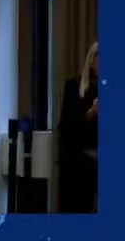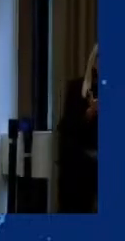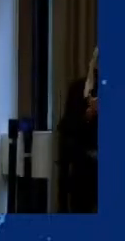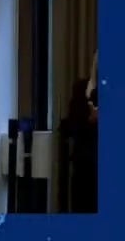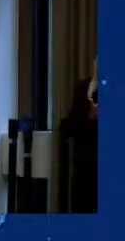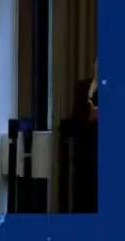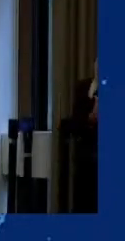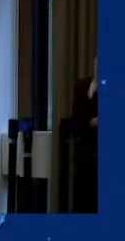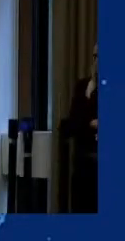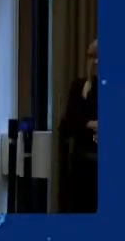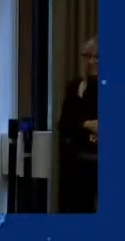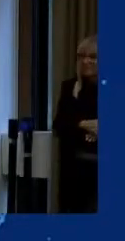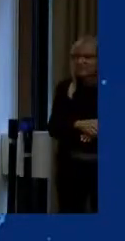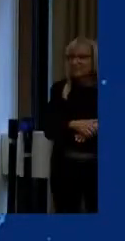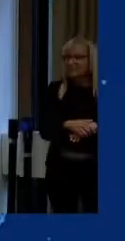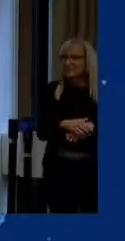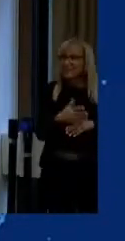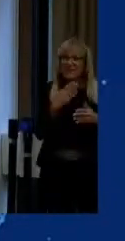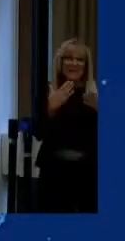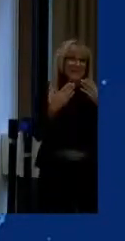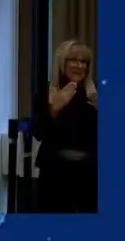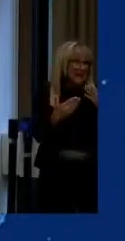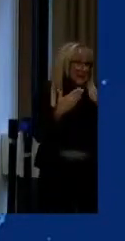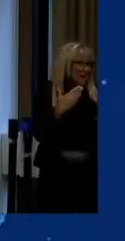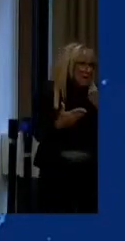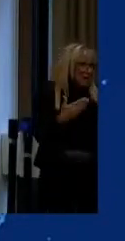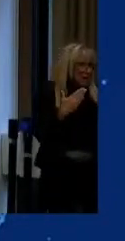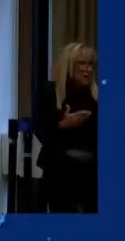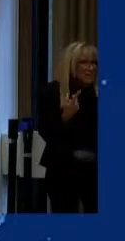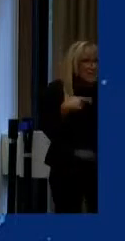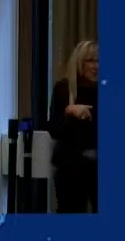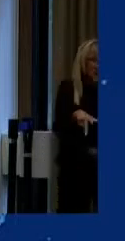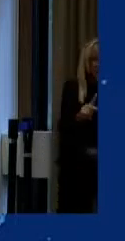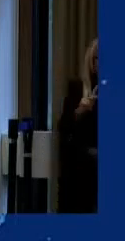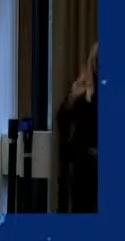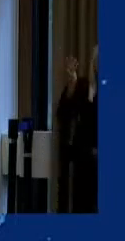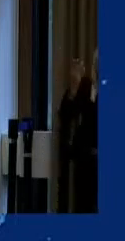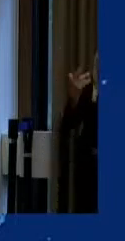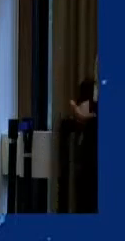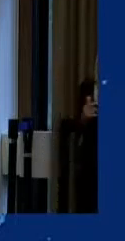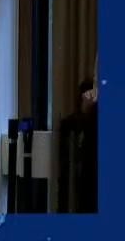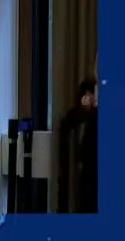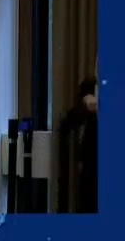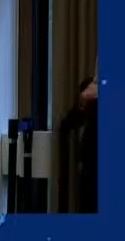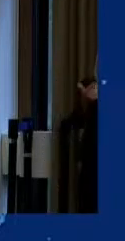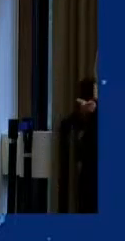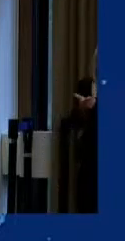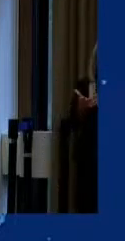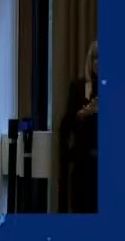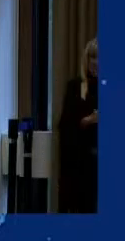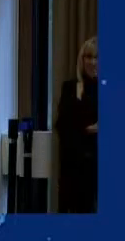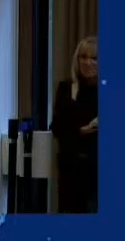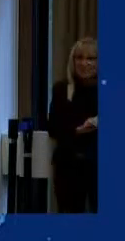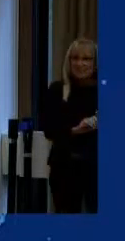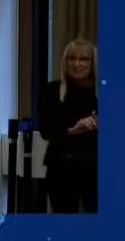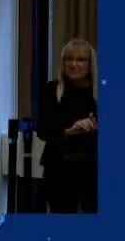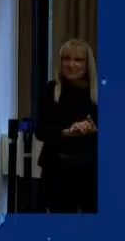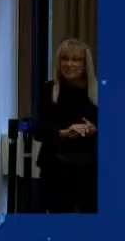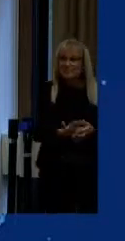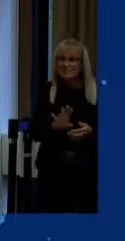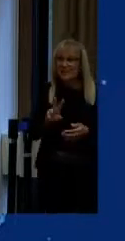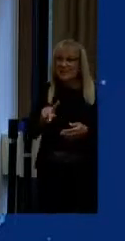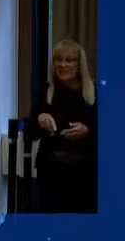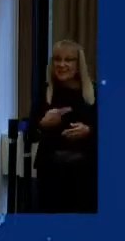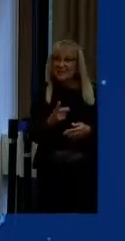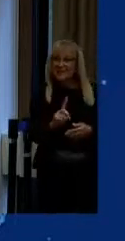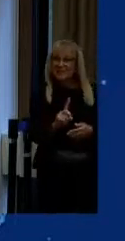So thank you very much for the opportunity to speak today. And I'm going to turn it over to my colleague and friend, Dr. Pellingman